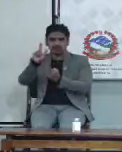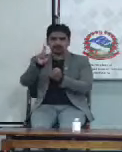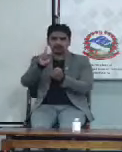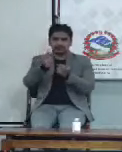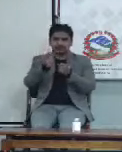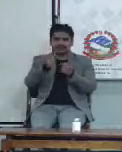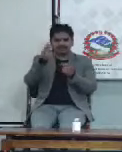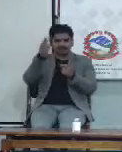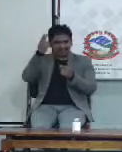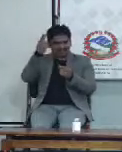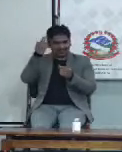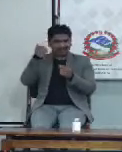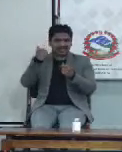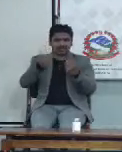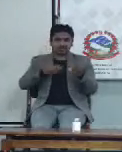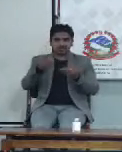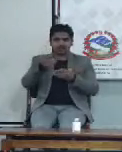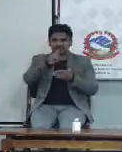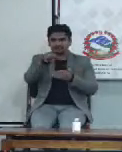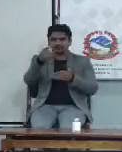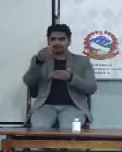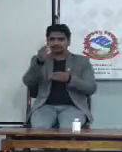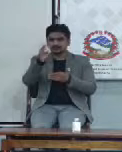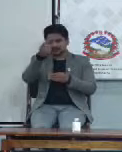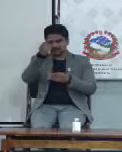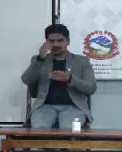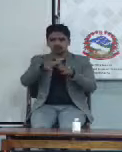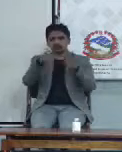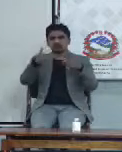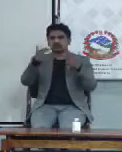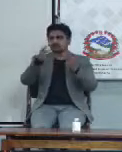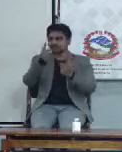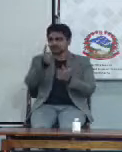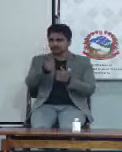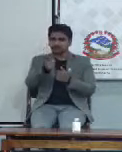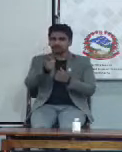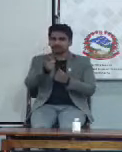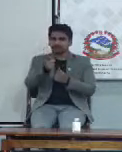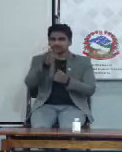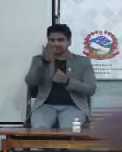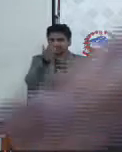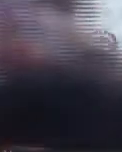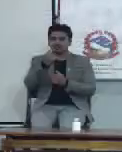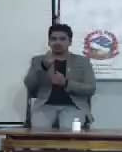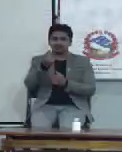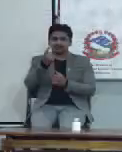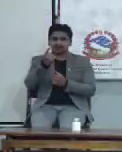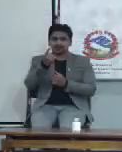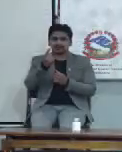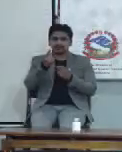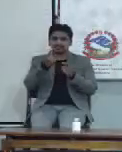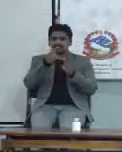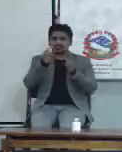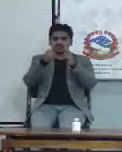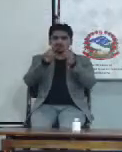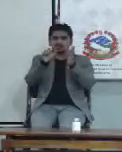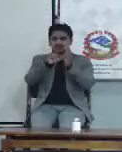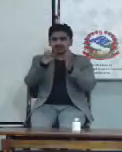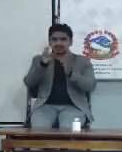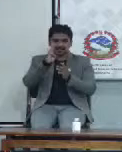really like to make an apology for inconvenience for those who are listening the English interpretation. However, the interpreter is trying